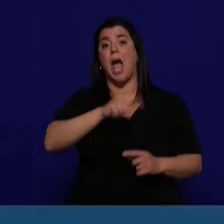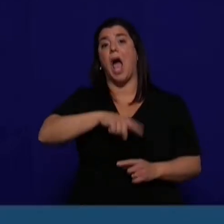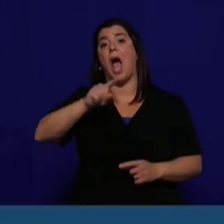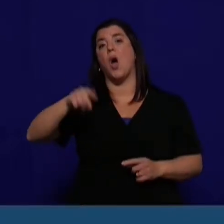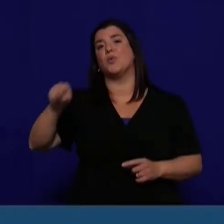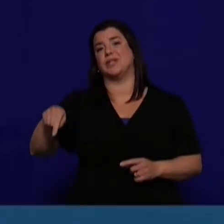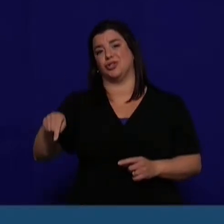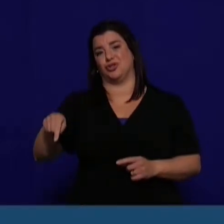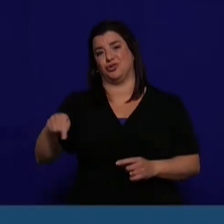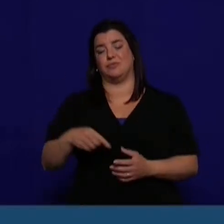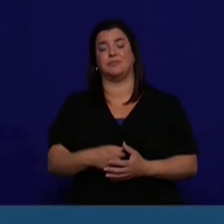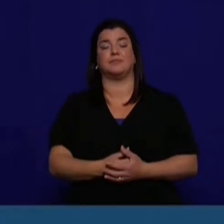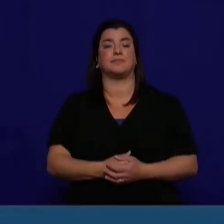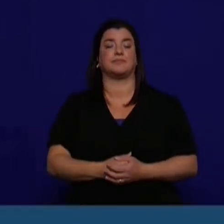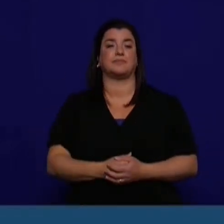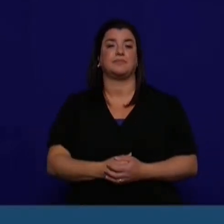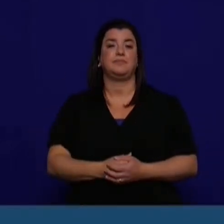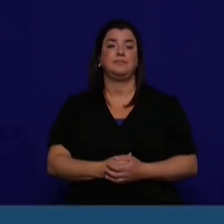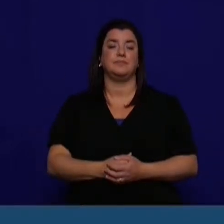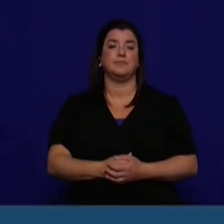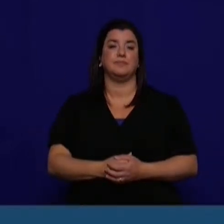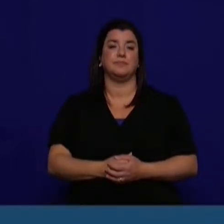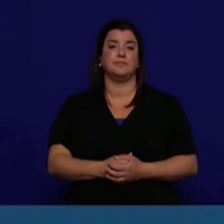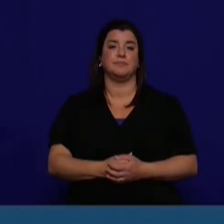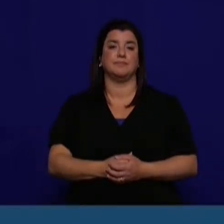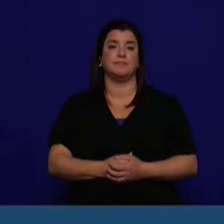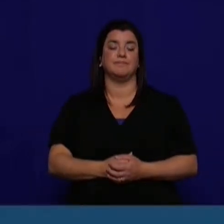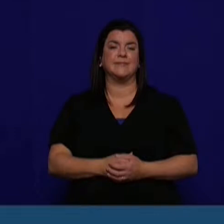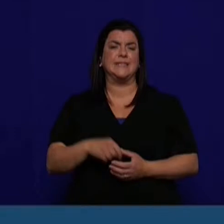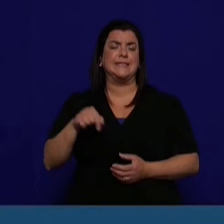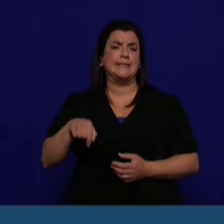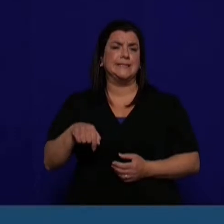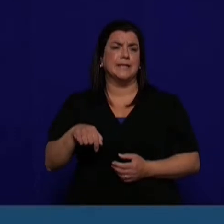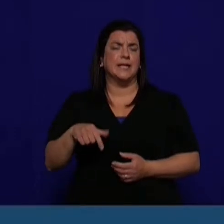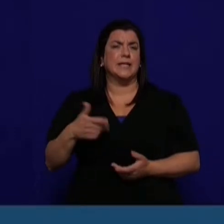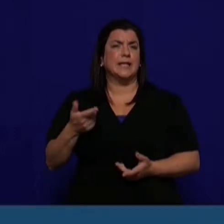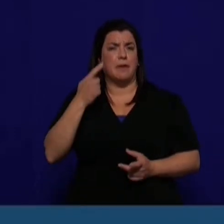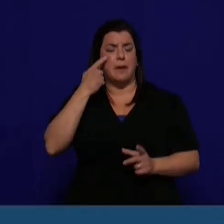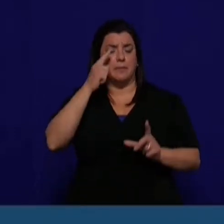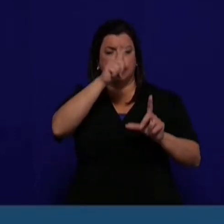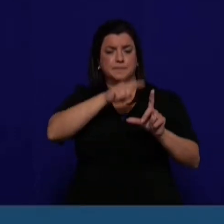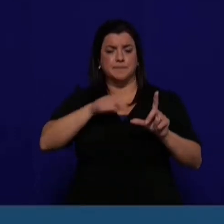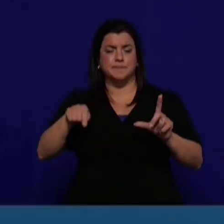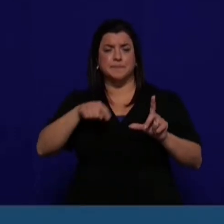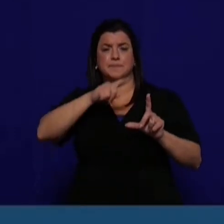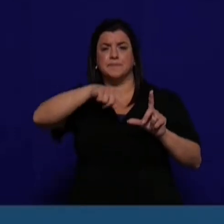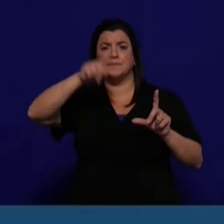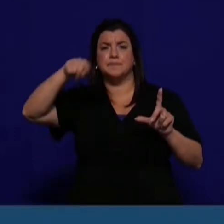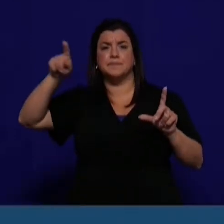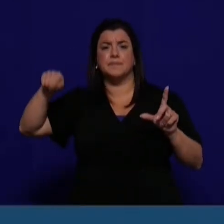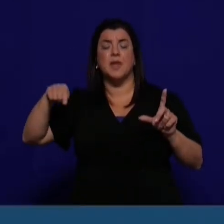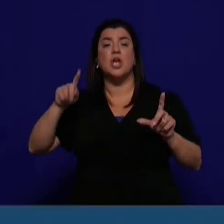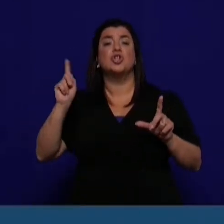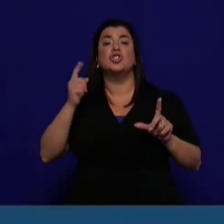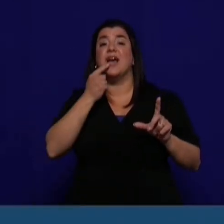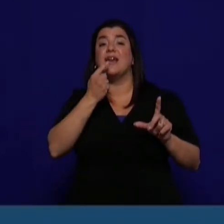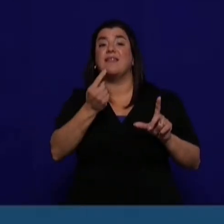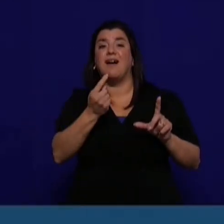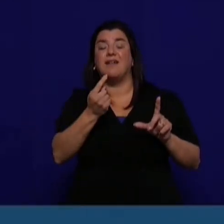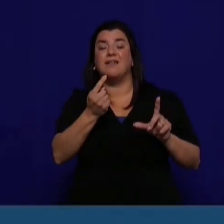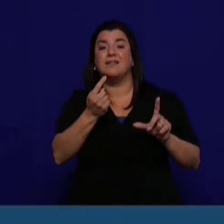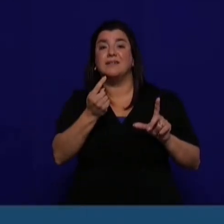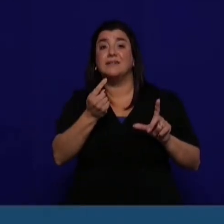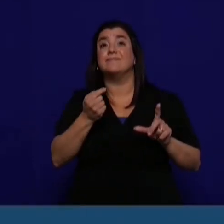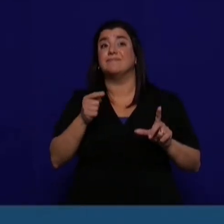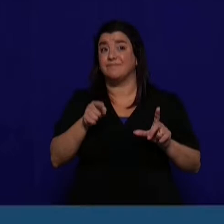Għawdex. X'qed jiġri bix-xejra tal-etajiet li tirriflettu wkoll l-attivitajiet li jkun hemm barra u min huma l-nies li jkunu